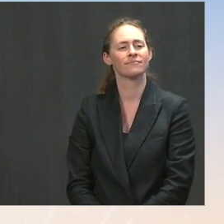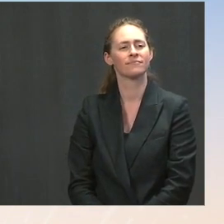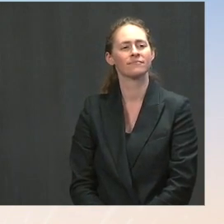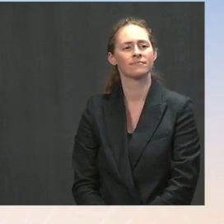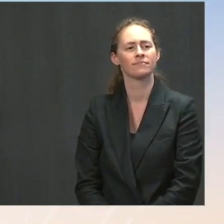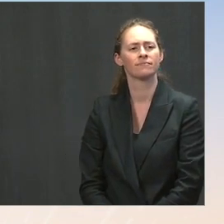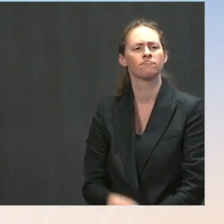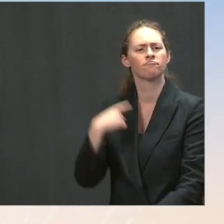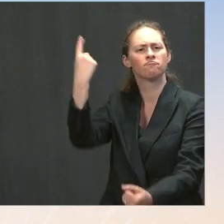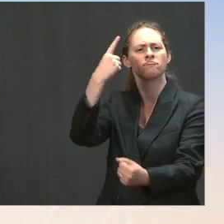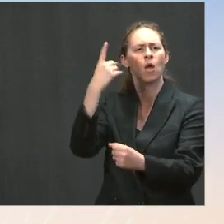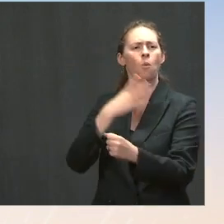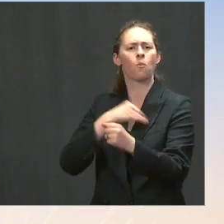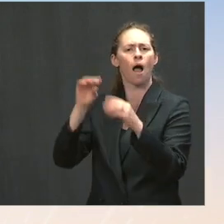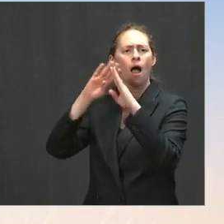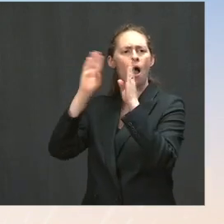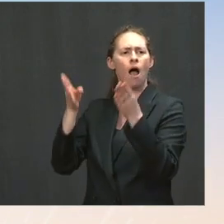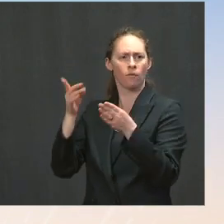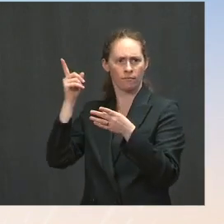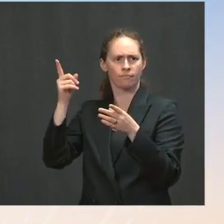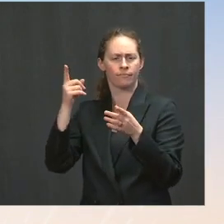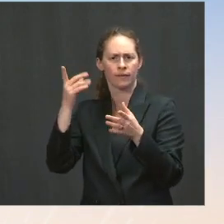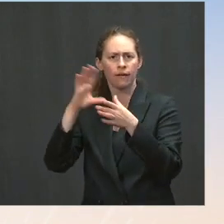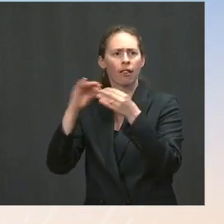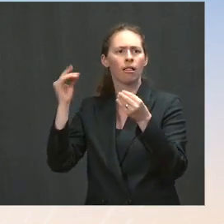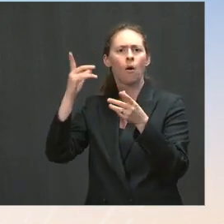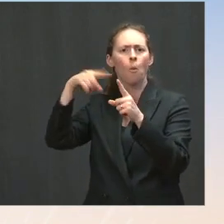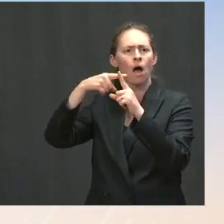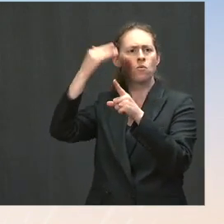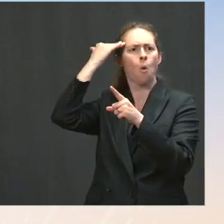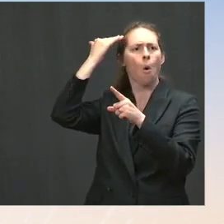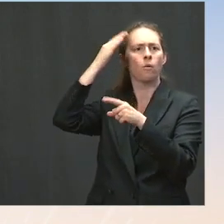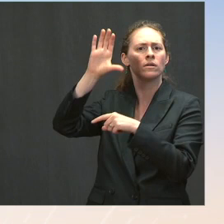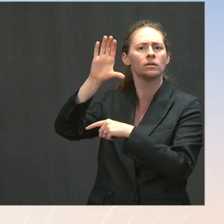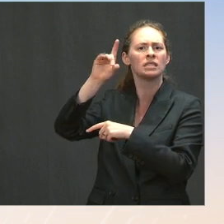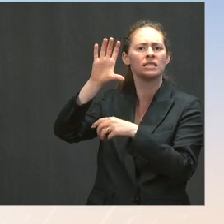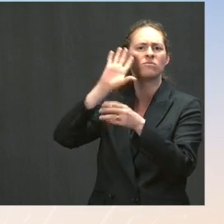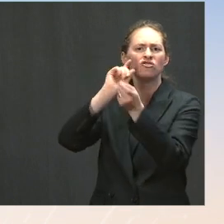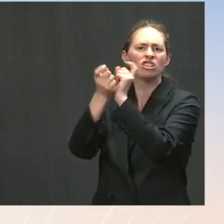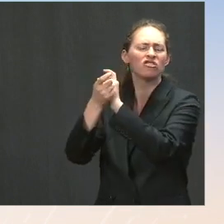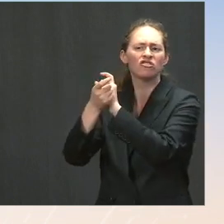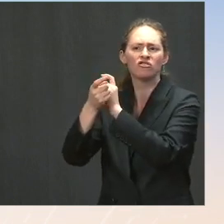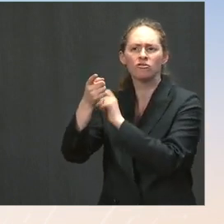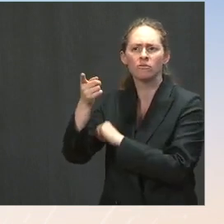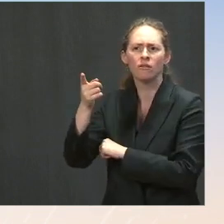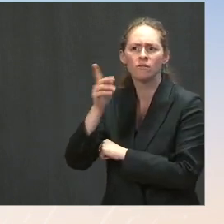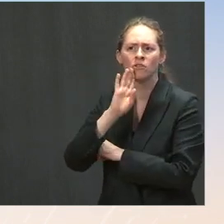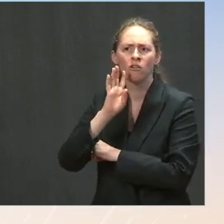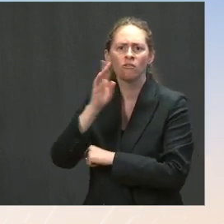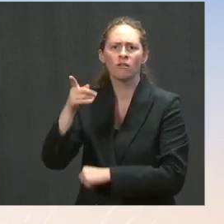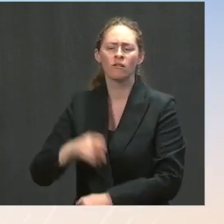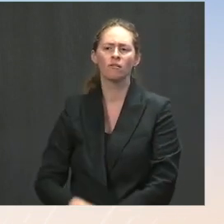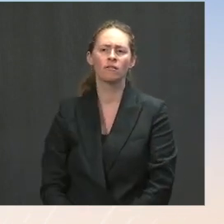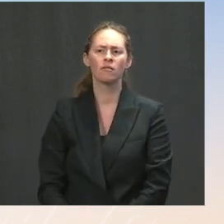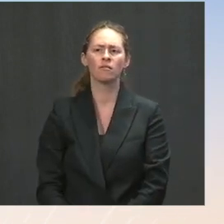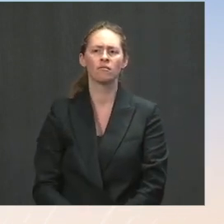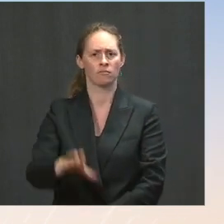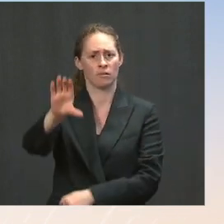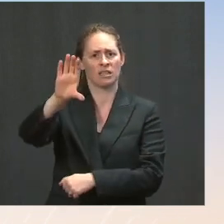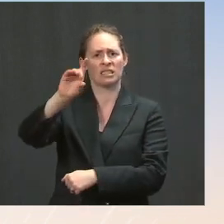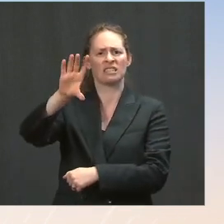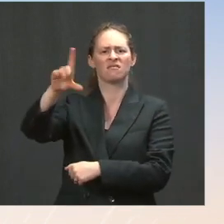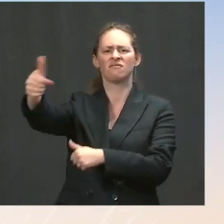was changing? There's been, it's obviously a decision the CDC made. The president was briefed this morning by Dr.